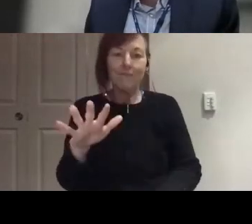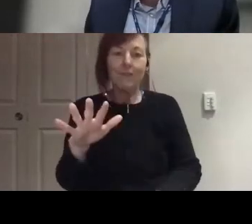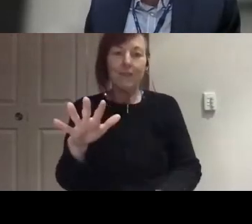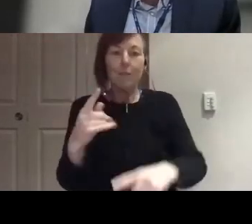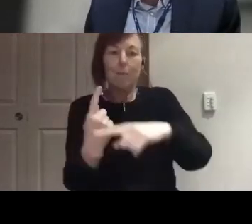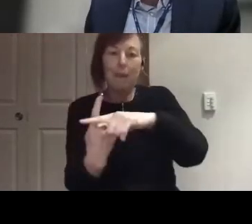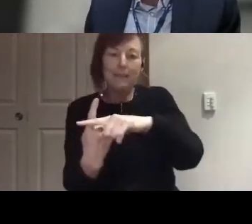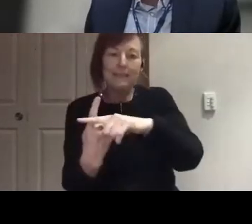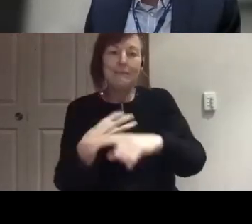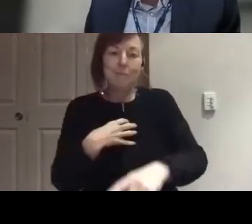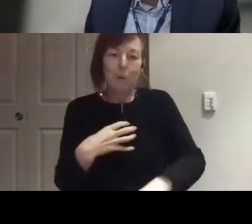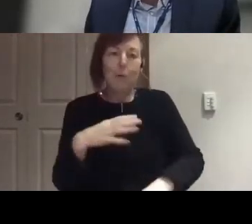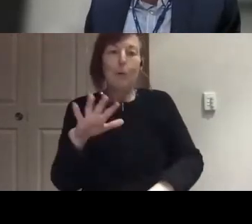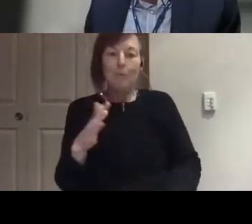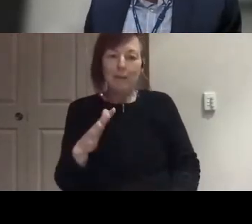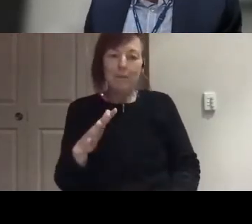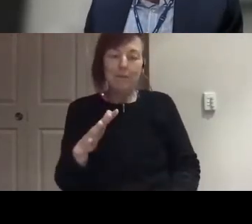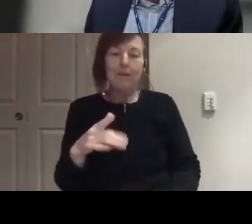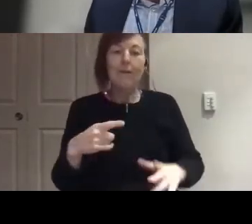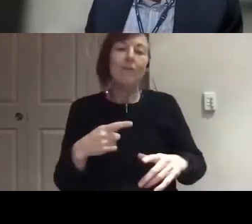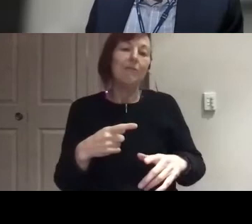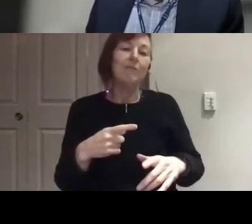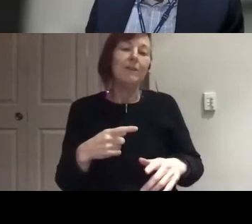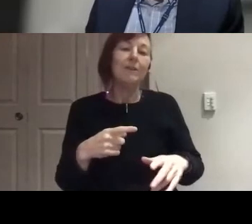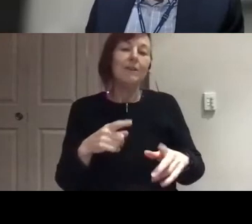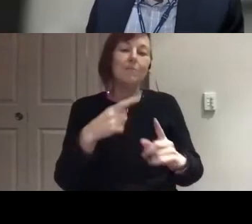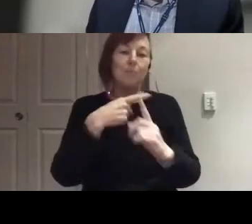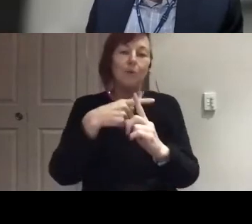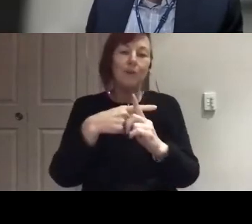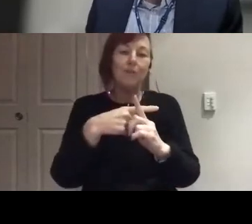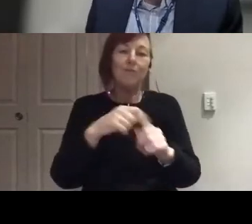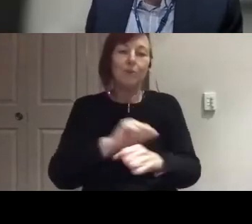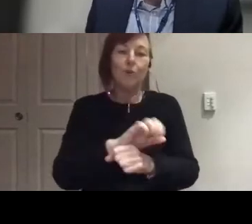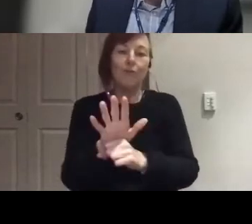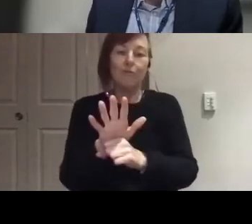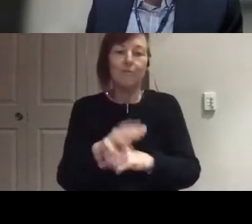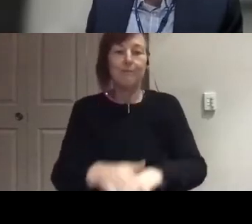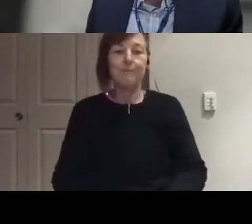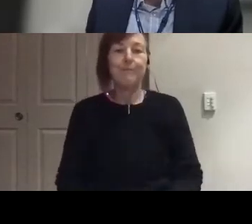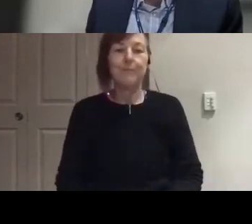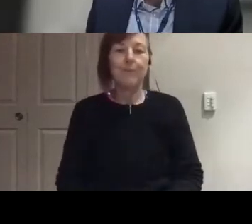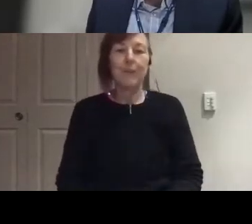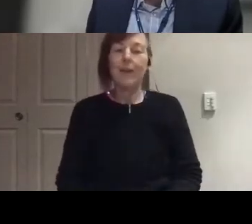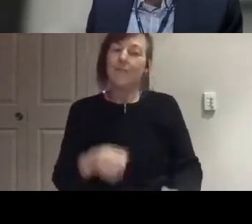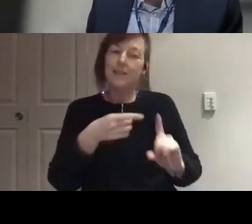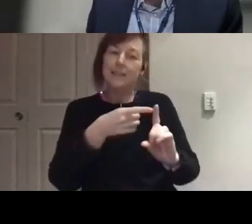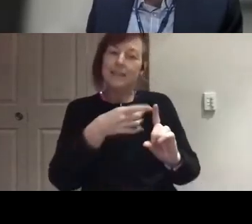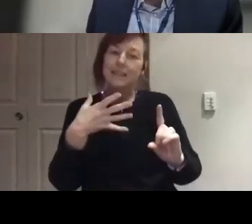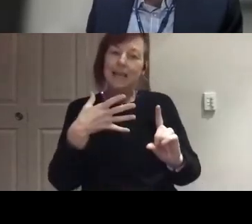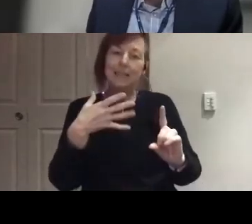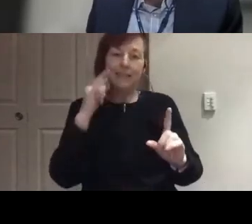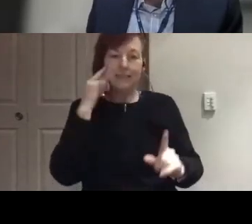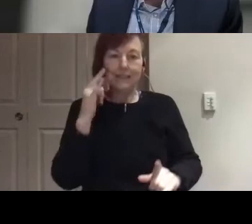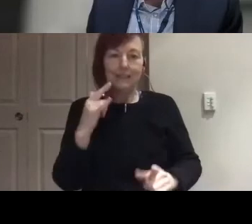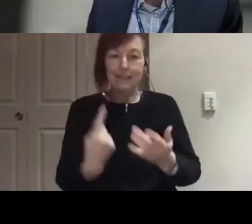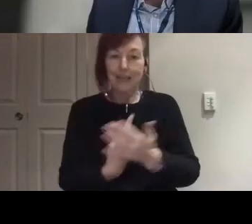to be active cases. In terms of targeted testing, all of this information that I'm going to share with you